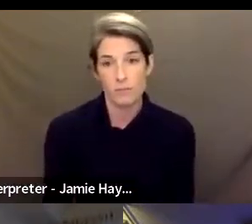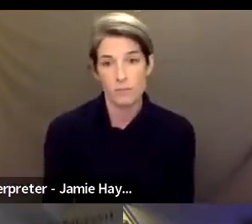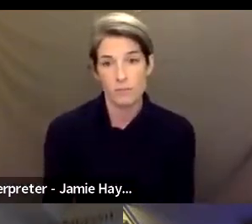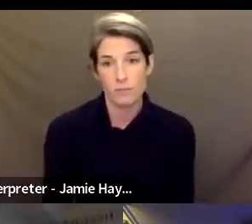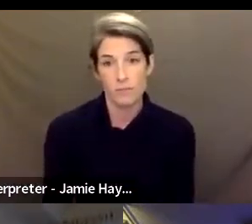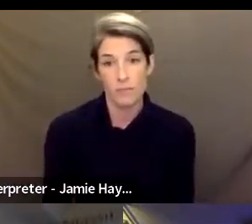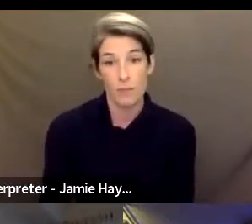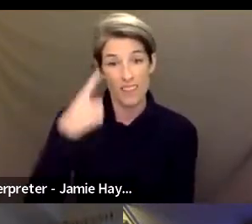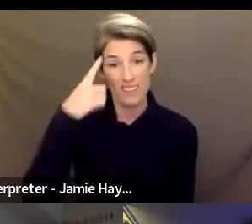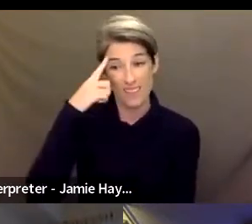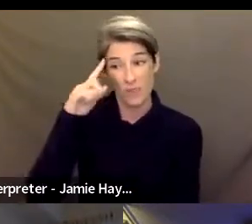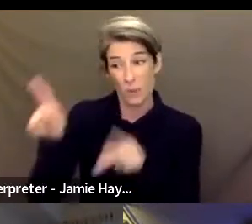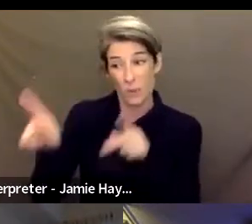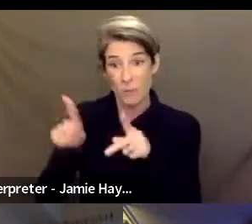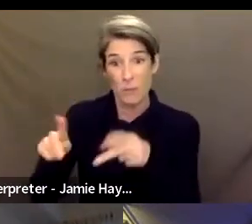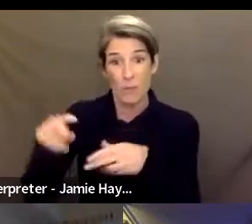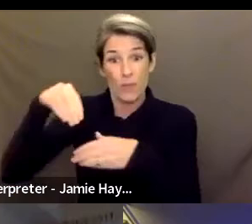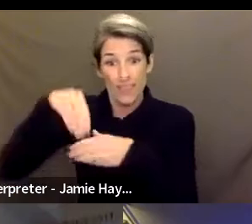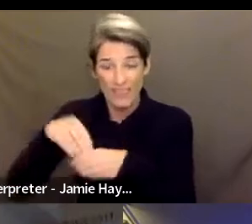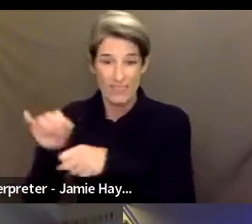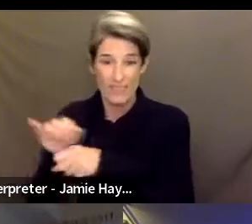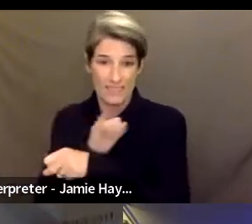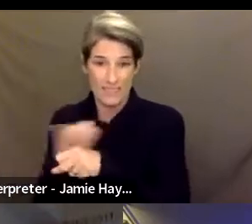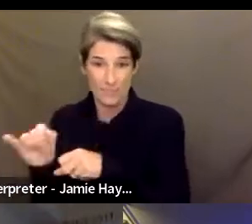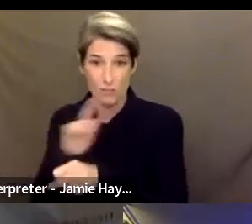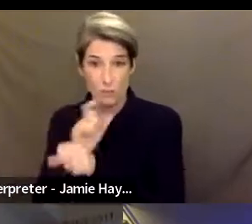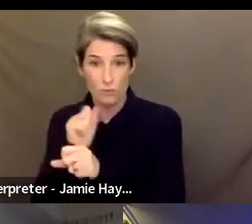institution who are capable of taking on this work.